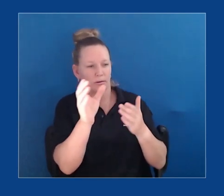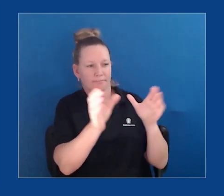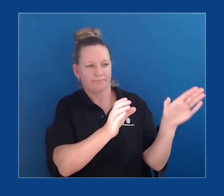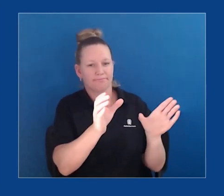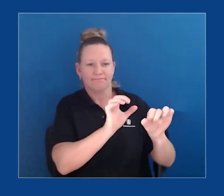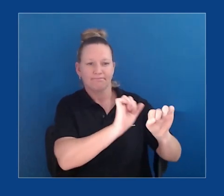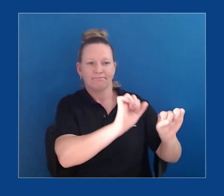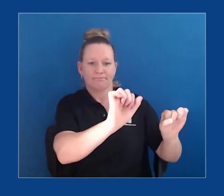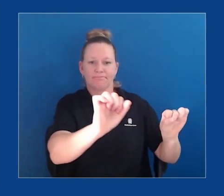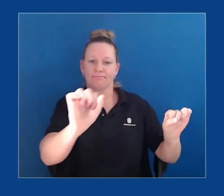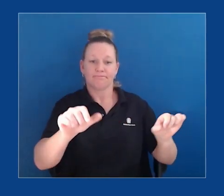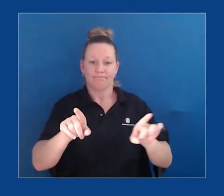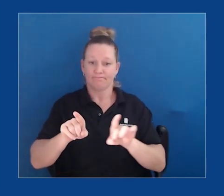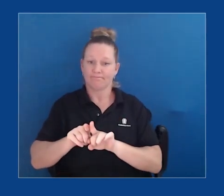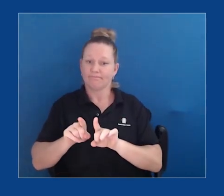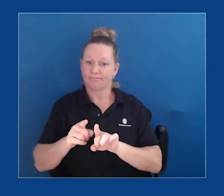Just like I've got my own